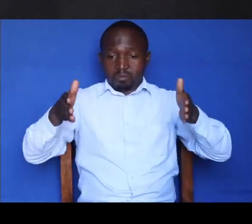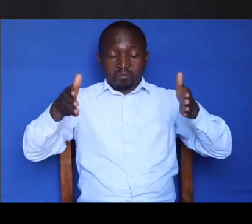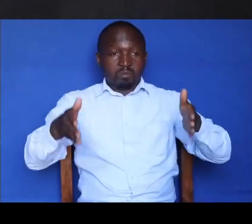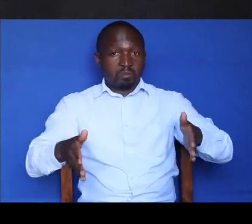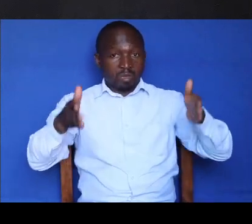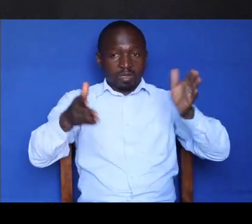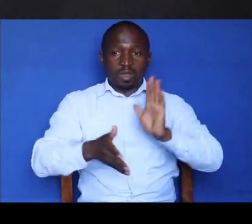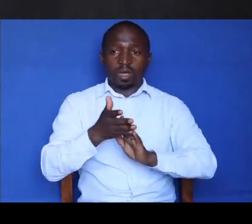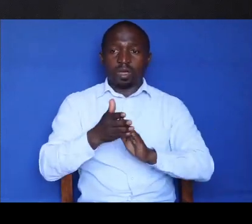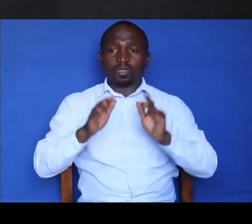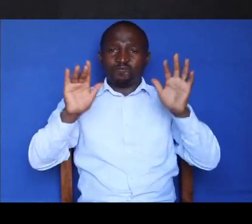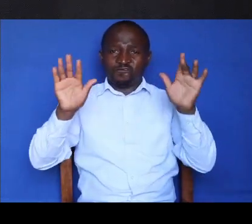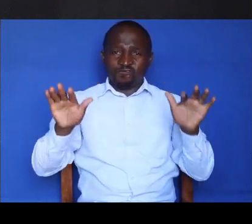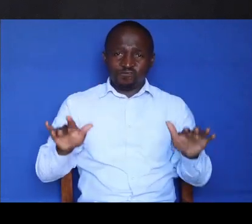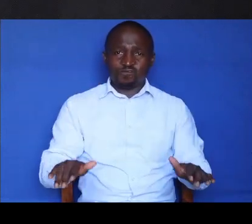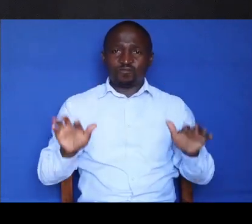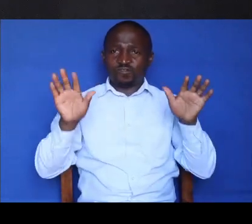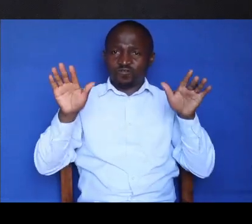get eroded,